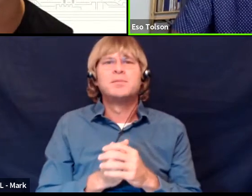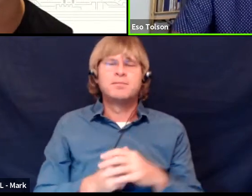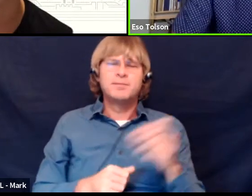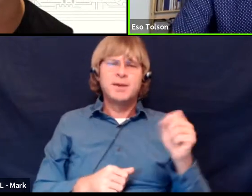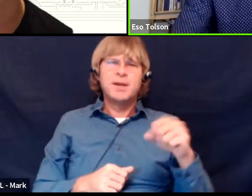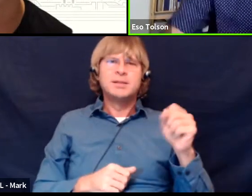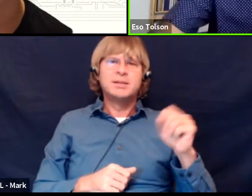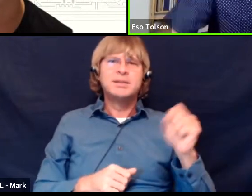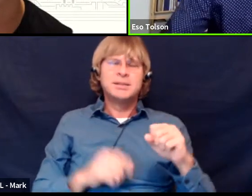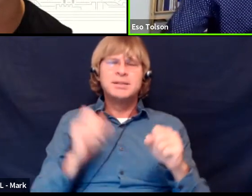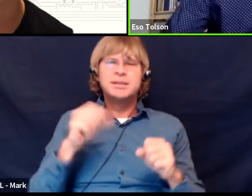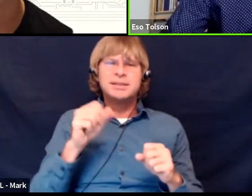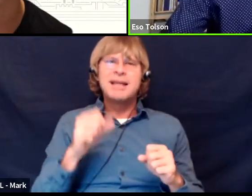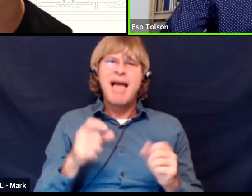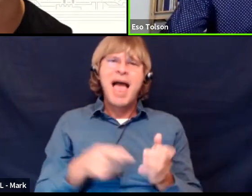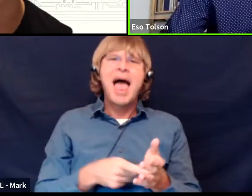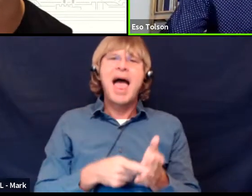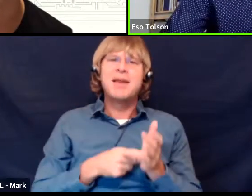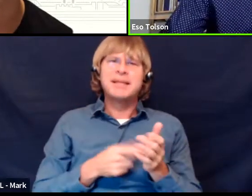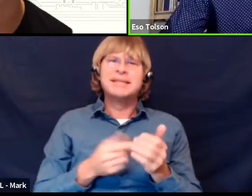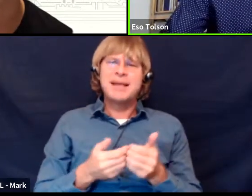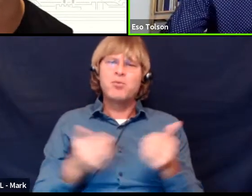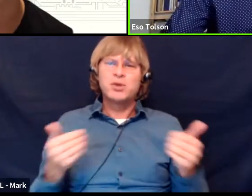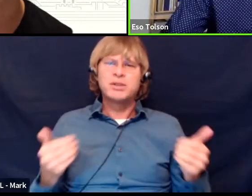Yes, it's had to be separate